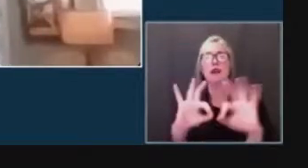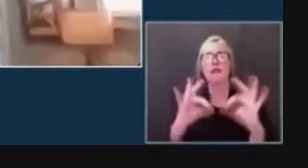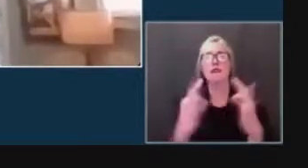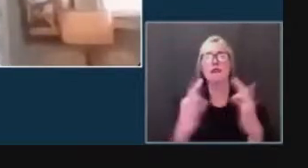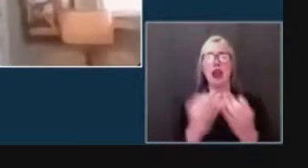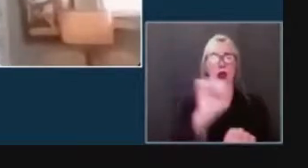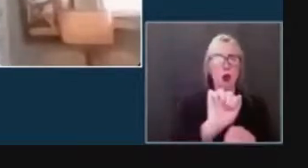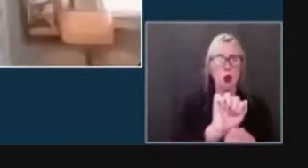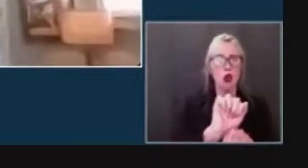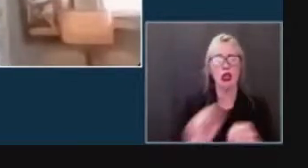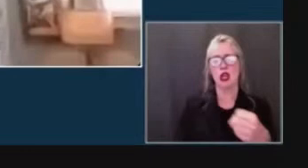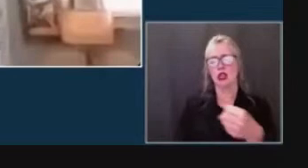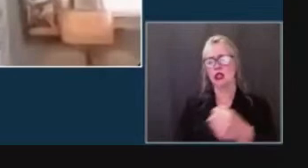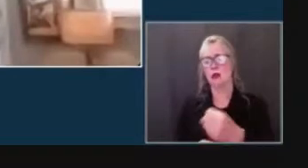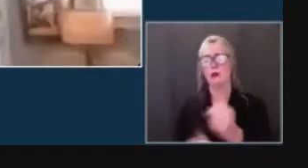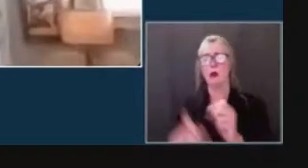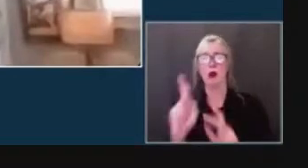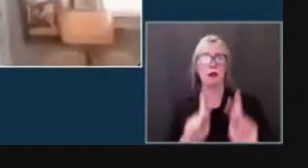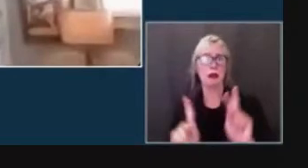And